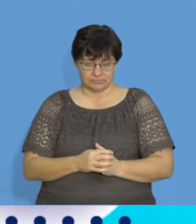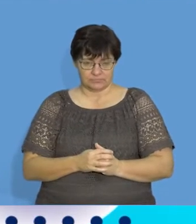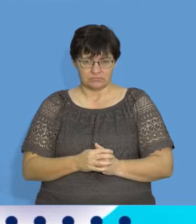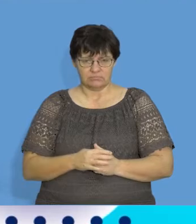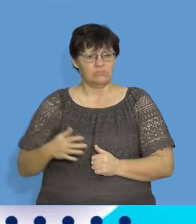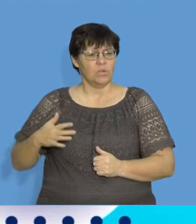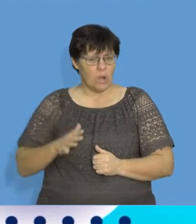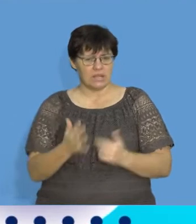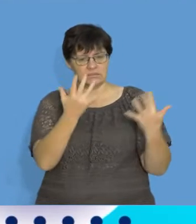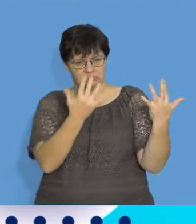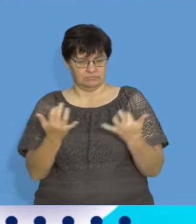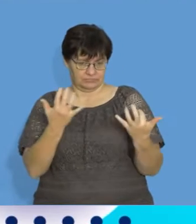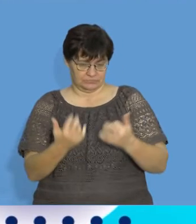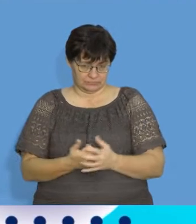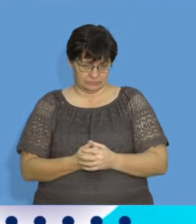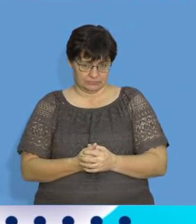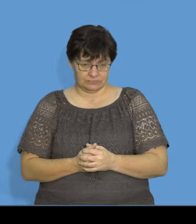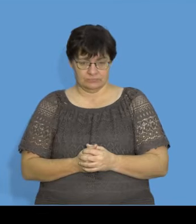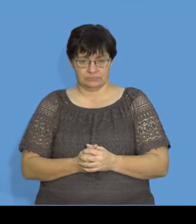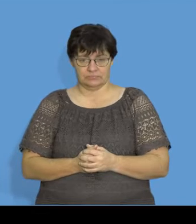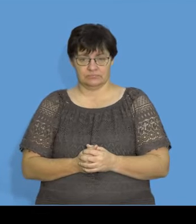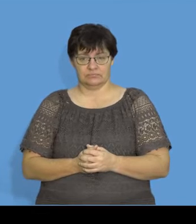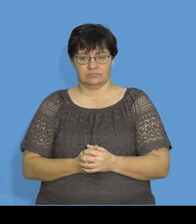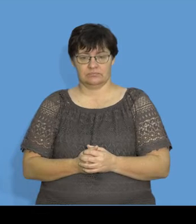we want to do calculations. We want to be able to work with it.